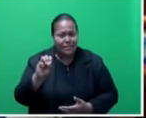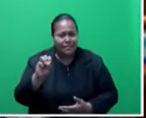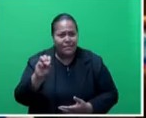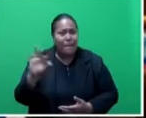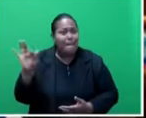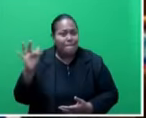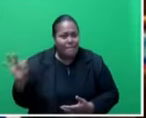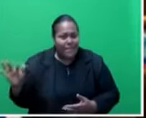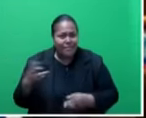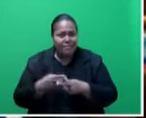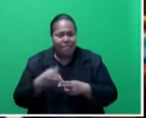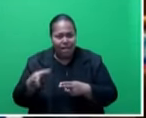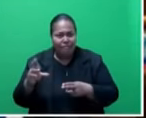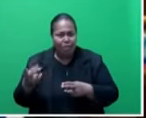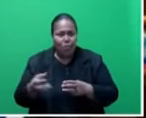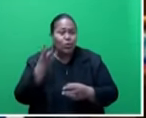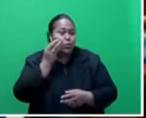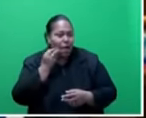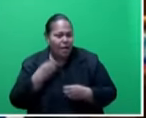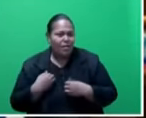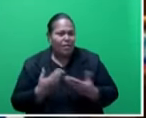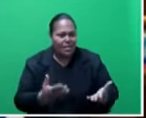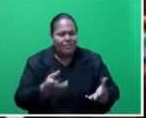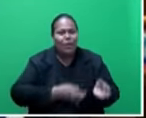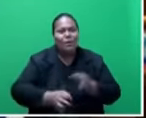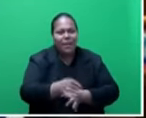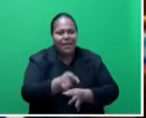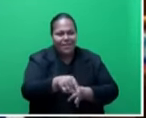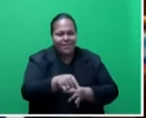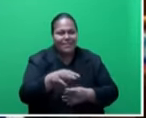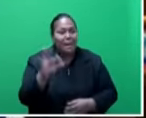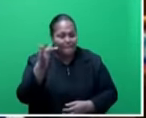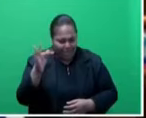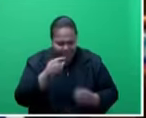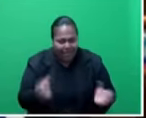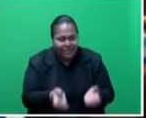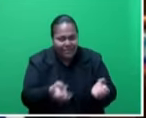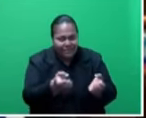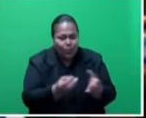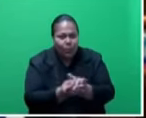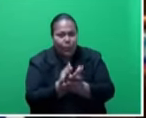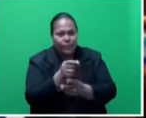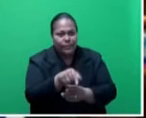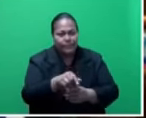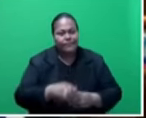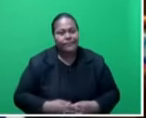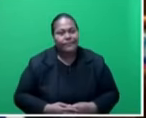of sugar to supplement feed, as well as rehabilitating 1,722 beehives. Mr. Speaker